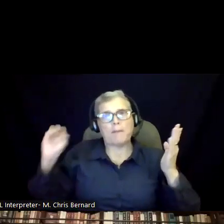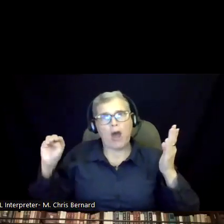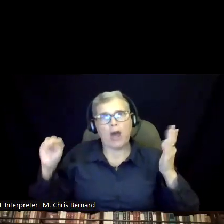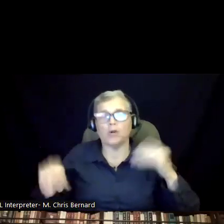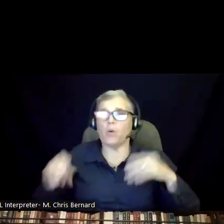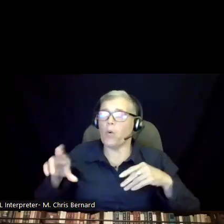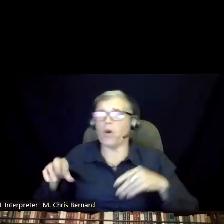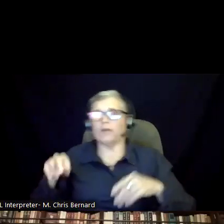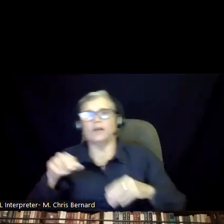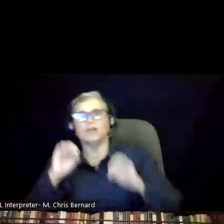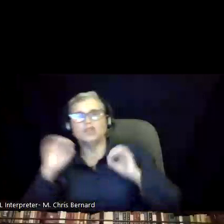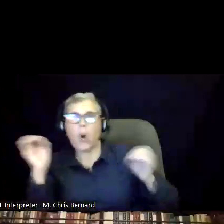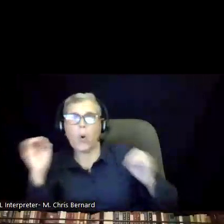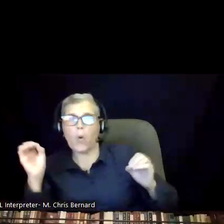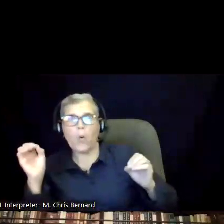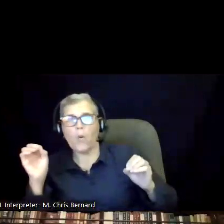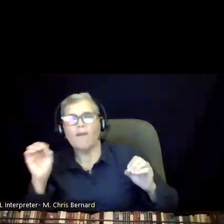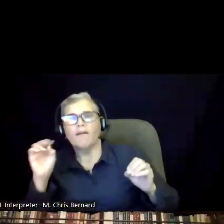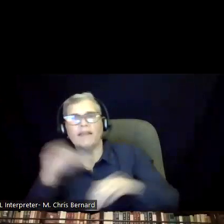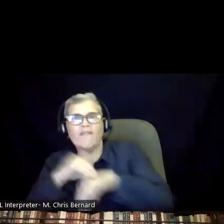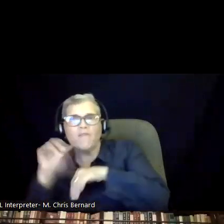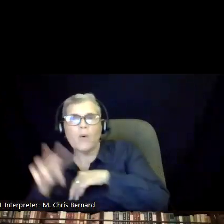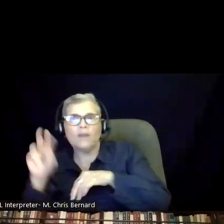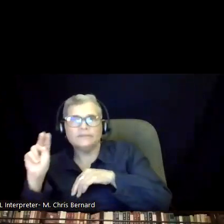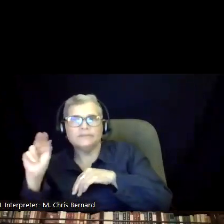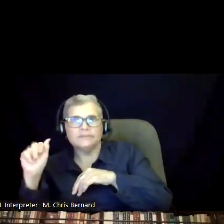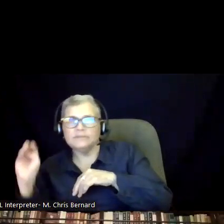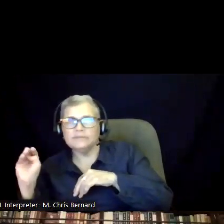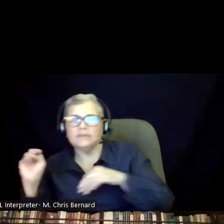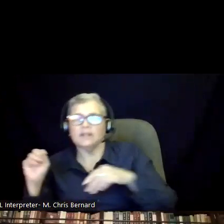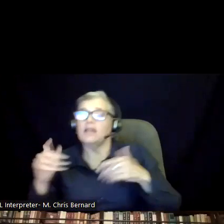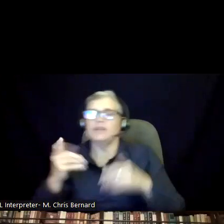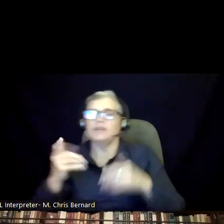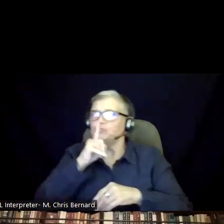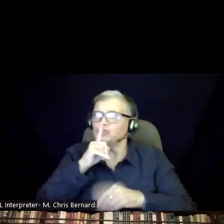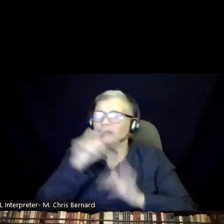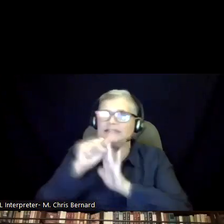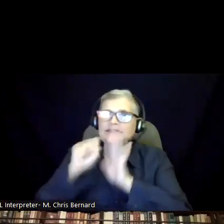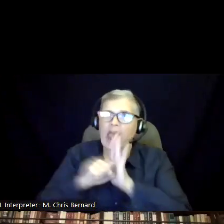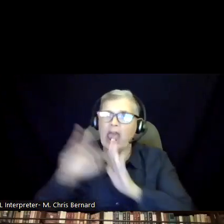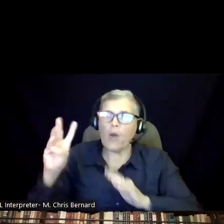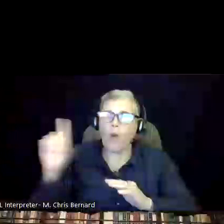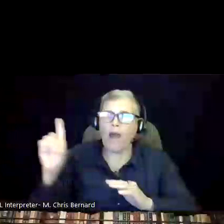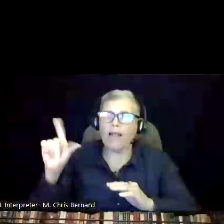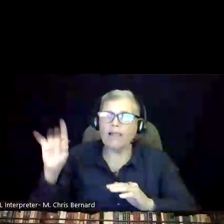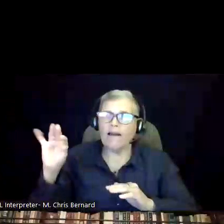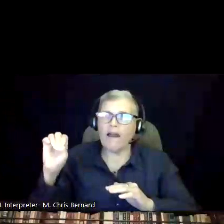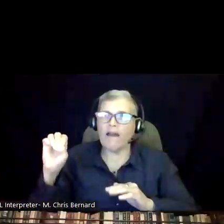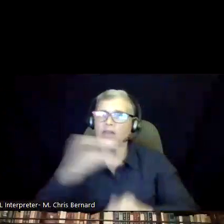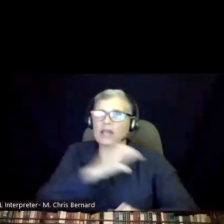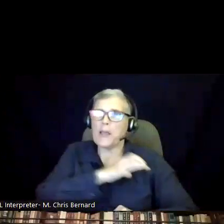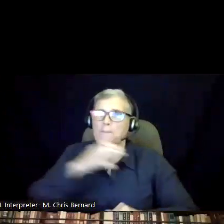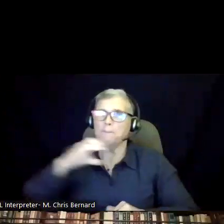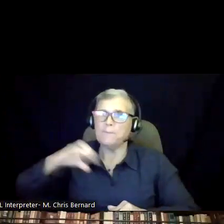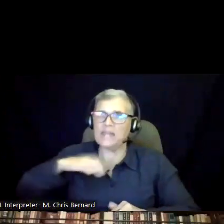model. It doesn't show us how to move forward when state fish and wildlife commissions are under attack from one side or